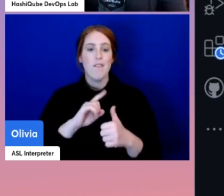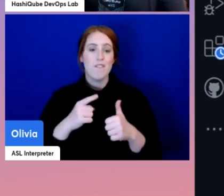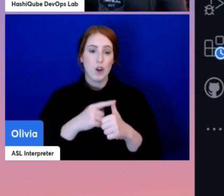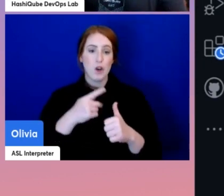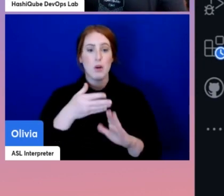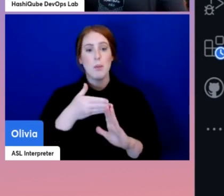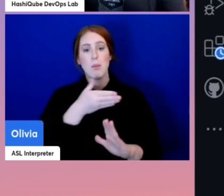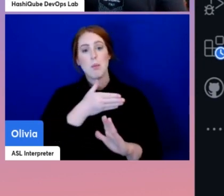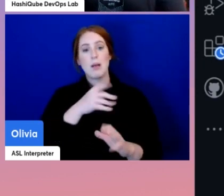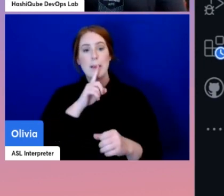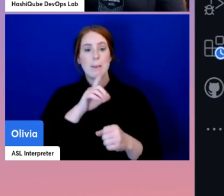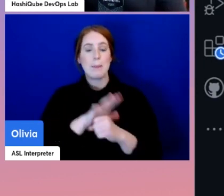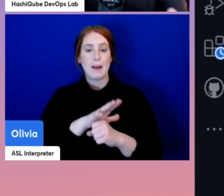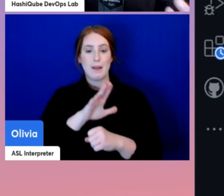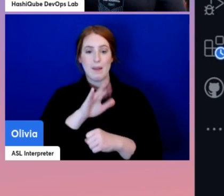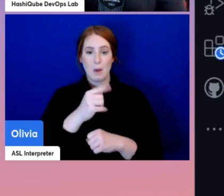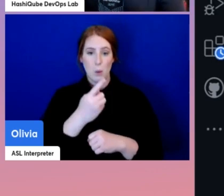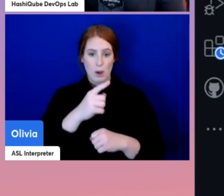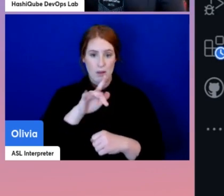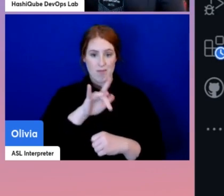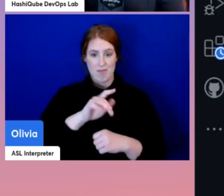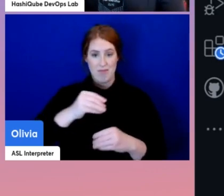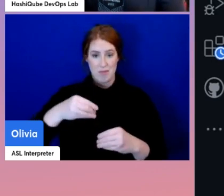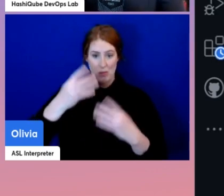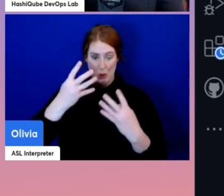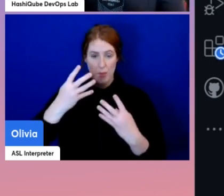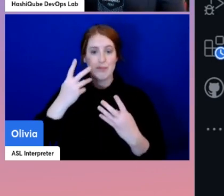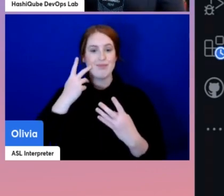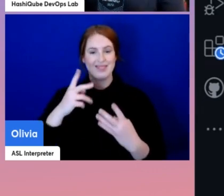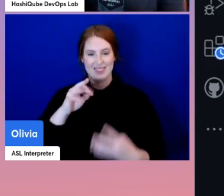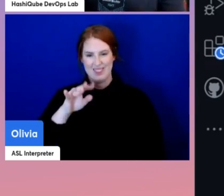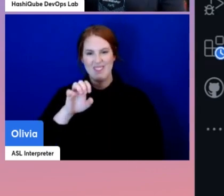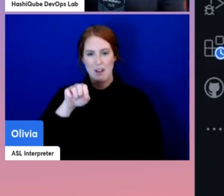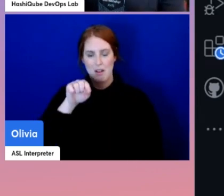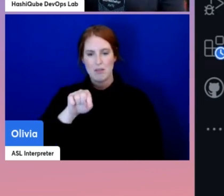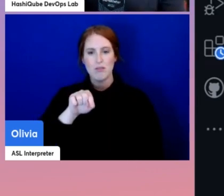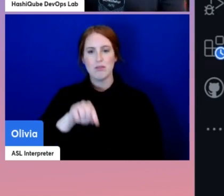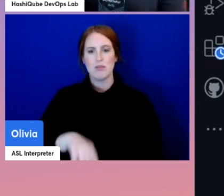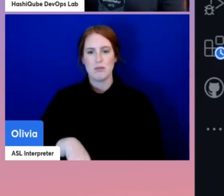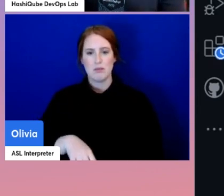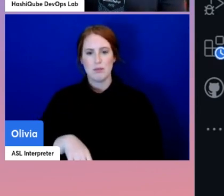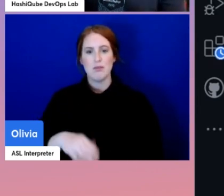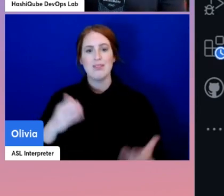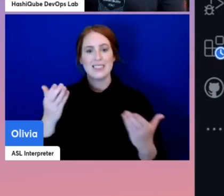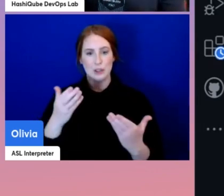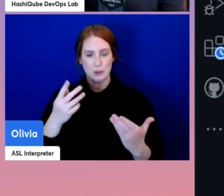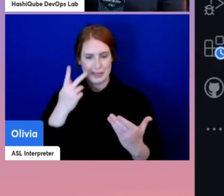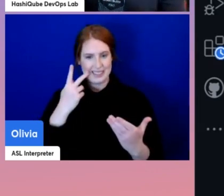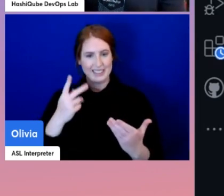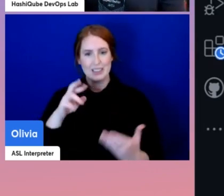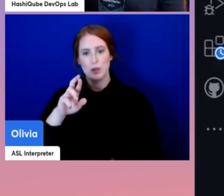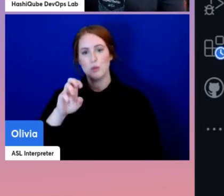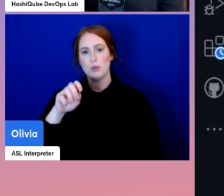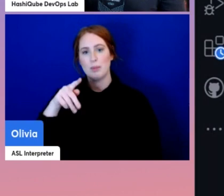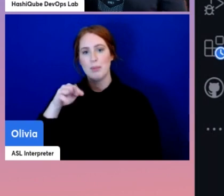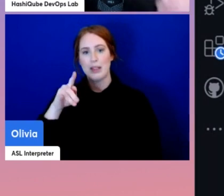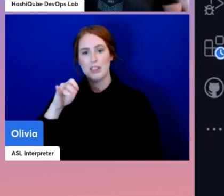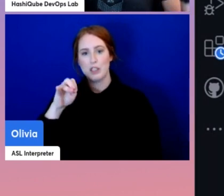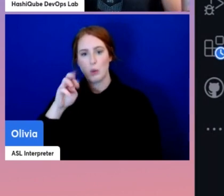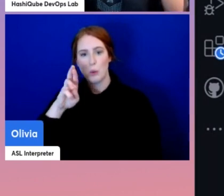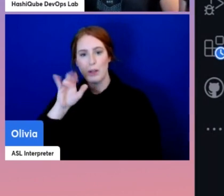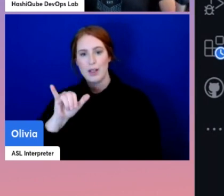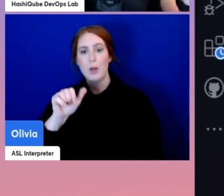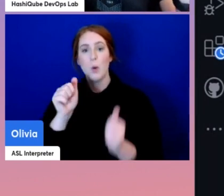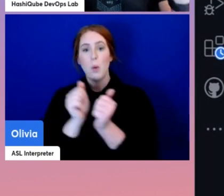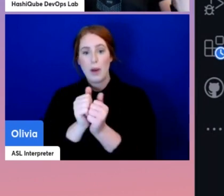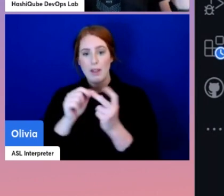the .precommit-config YAML file. And in here, we have a repository with a version. And